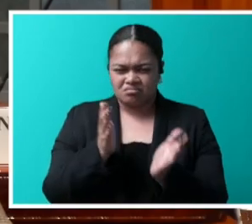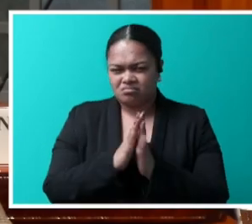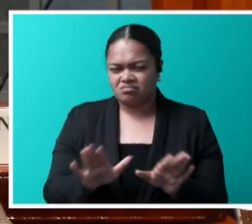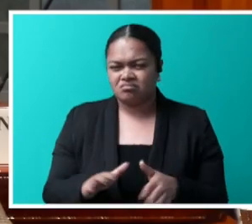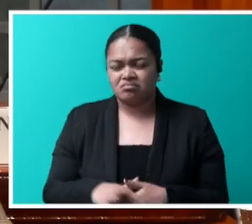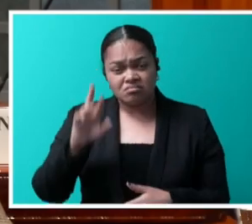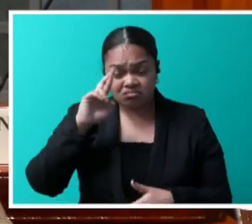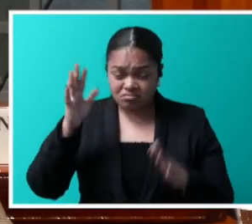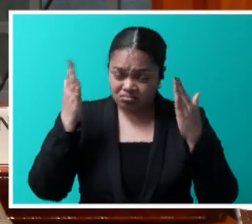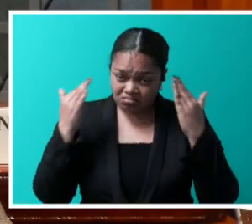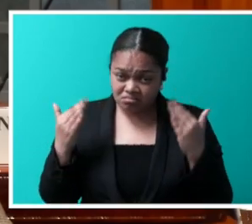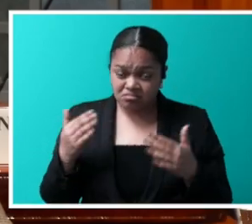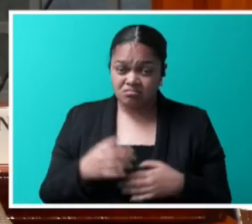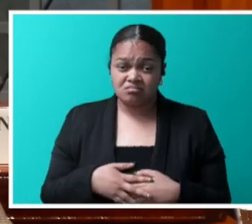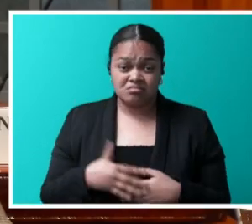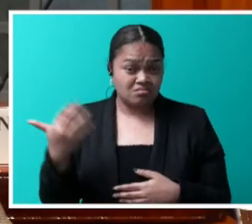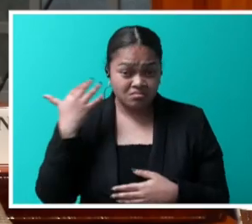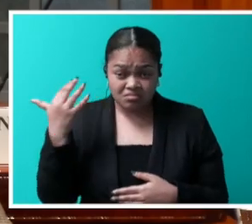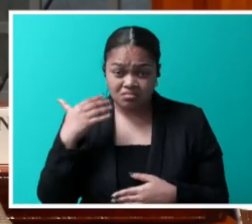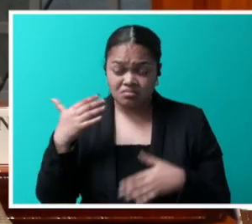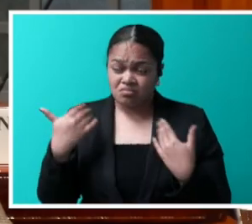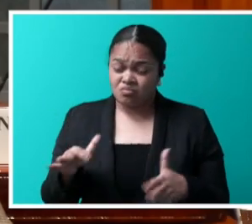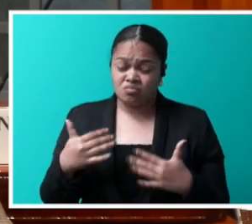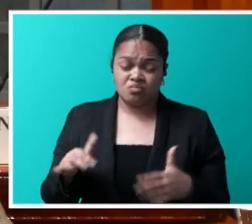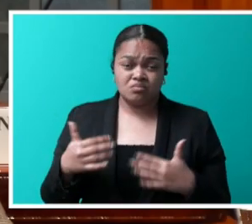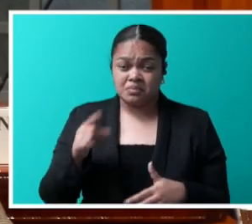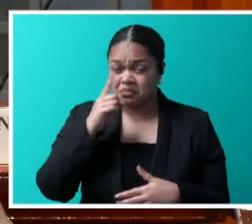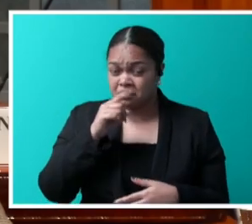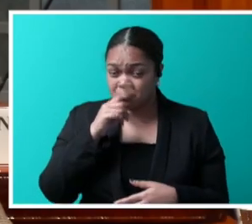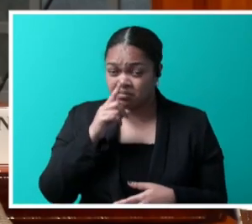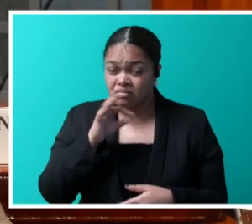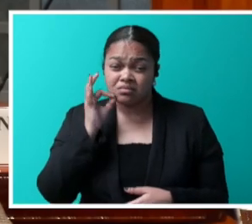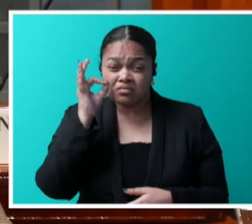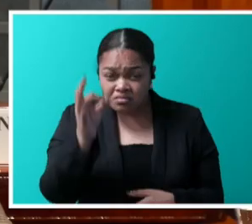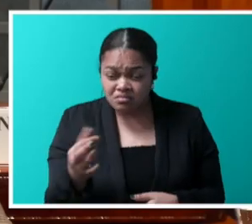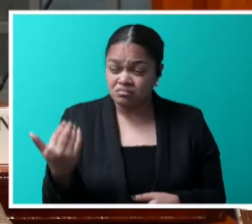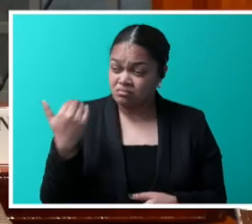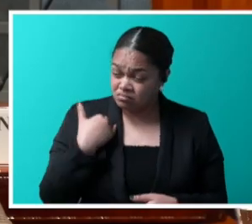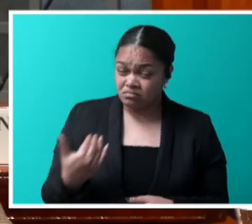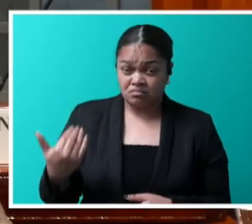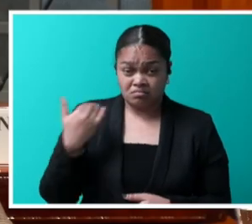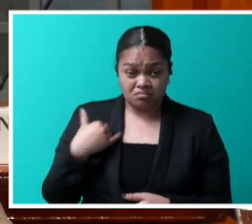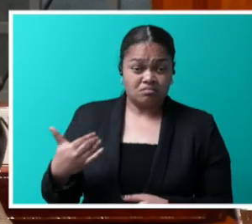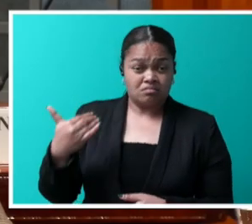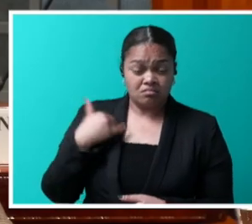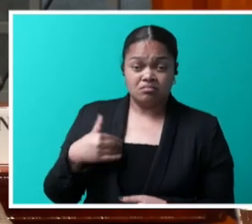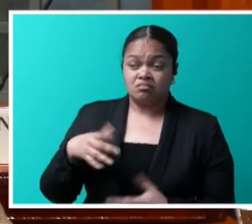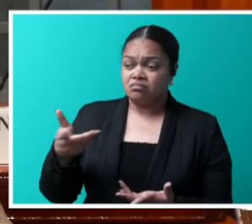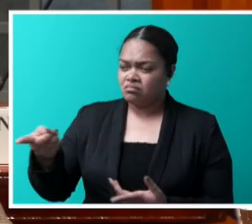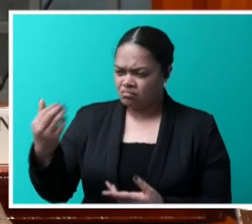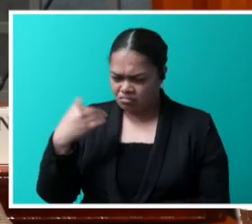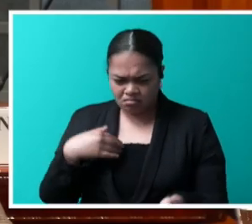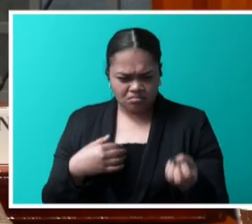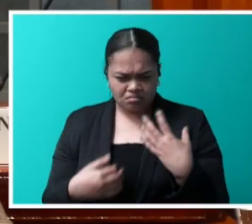Mr. Speaker, the volume of requests that we receive, that members of Parliament receive, they communicate to us